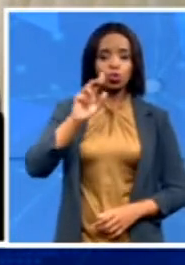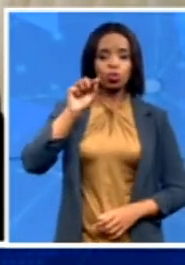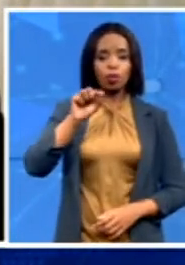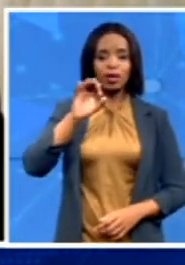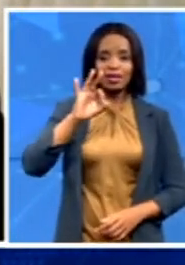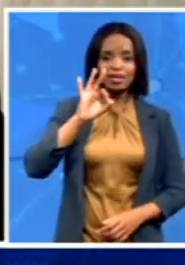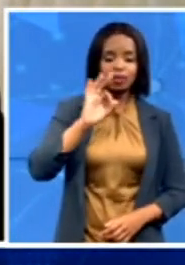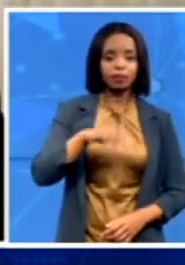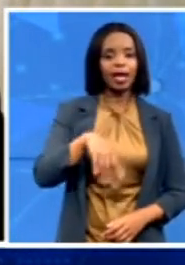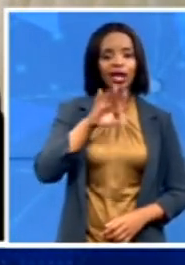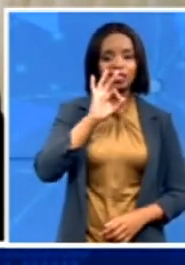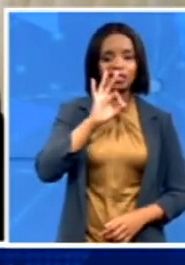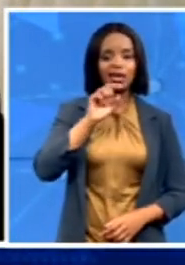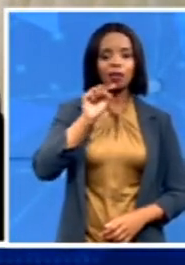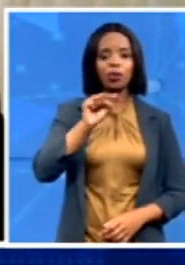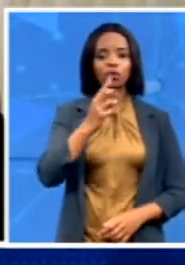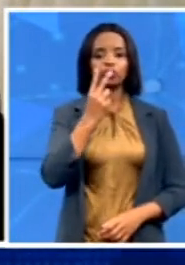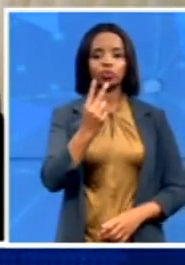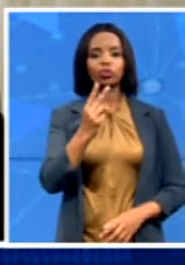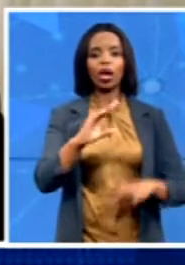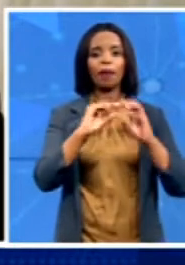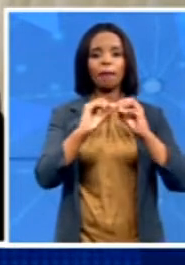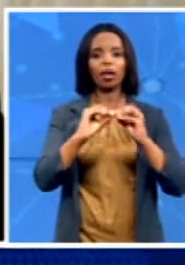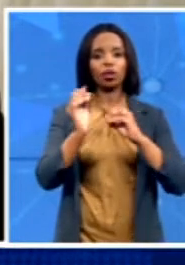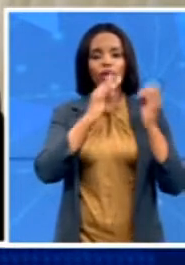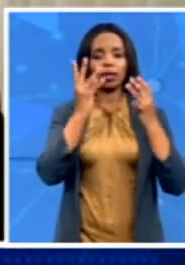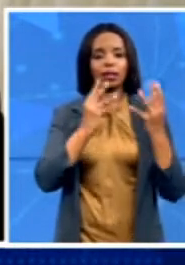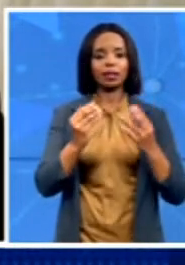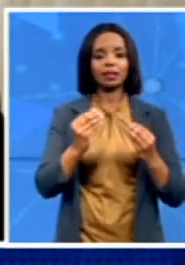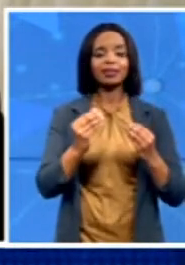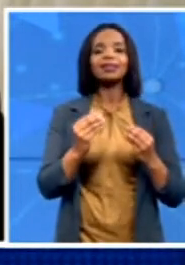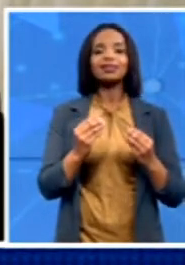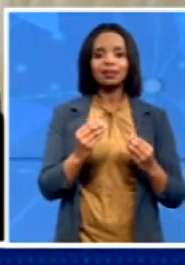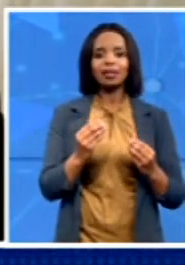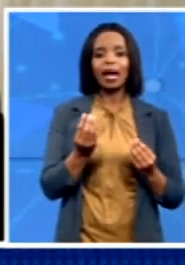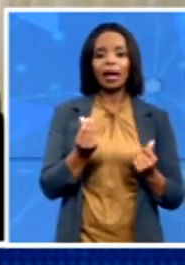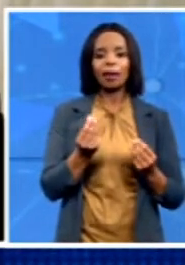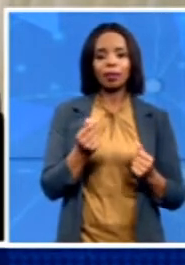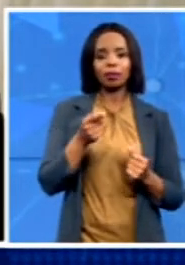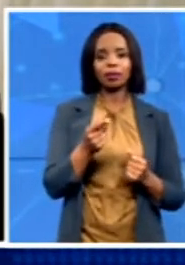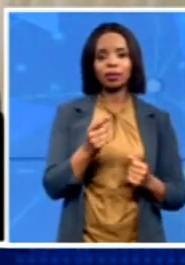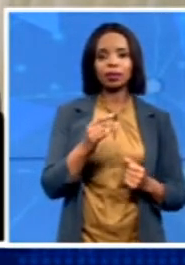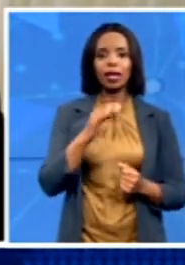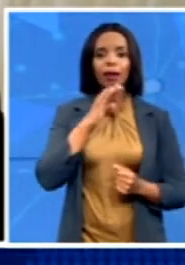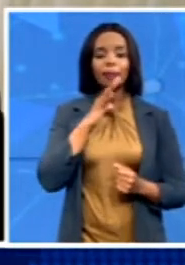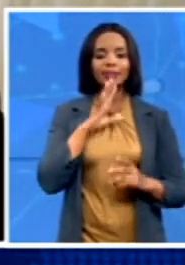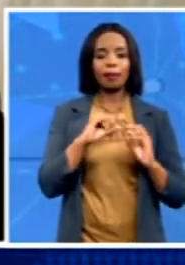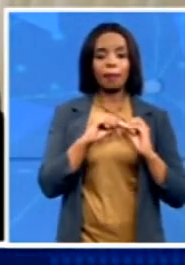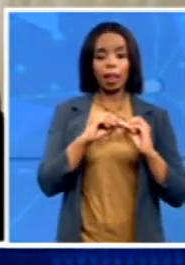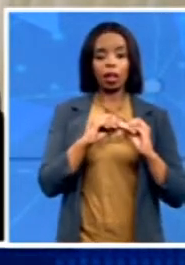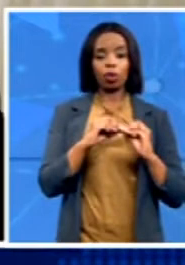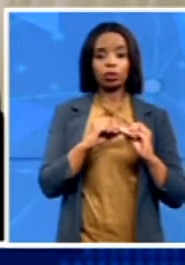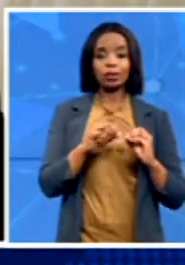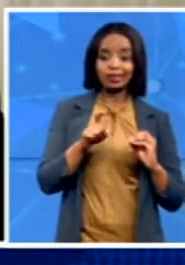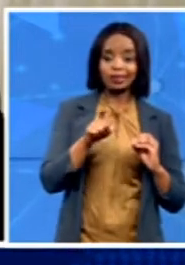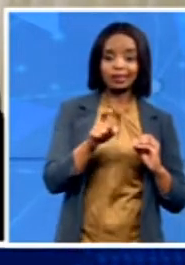figure that came out in terms of 3.2 billion rand in terms of the cost of this process. Are South Africans